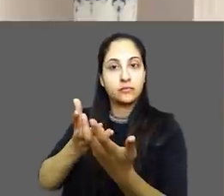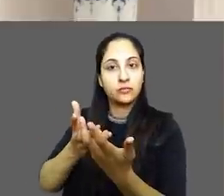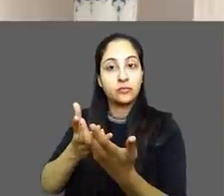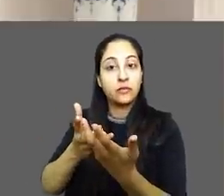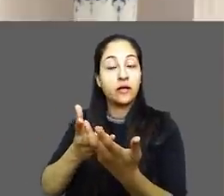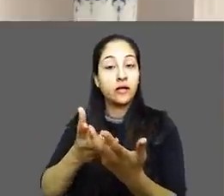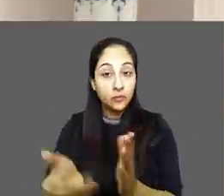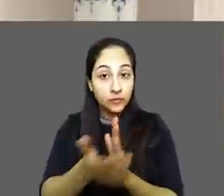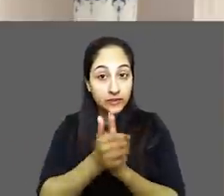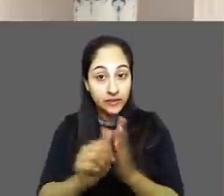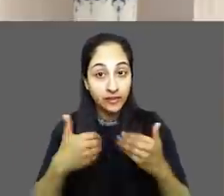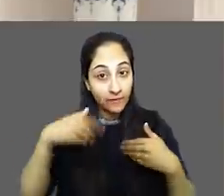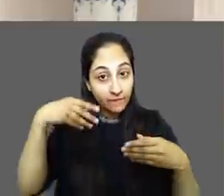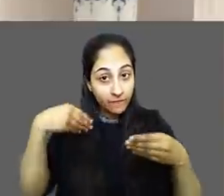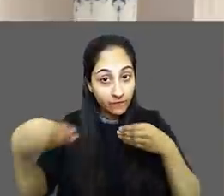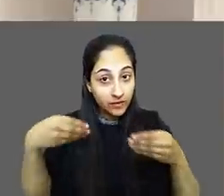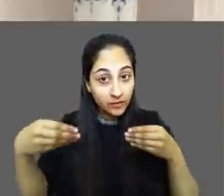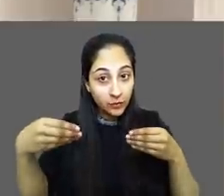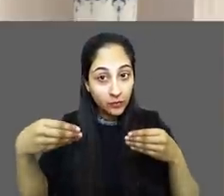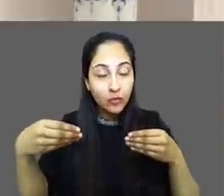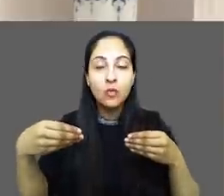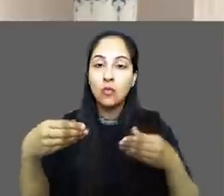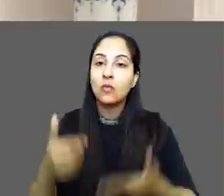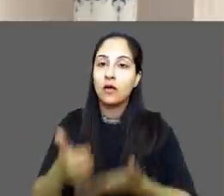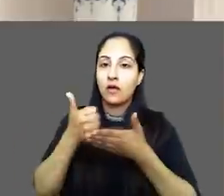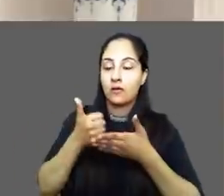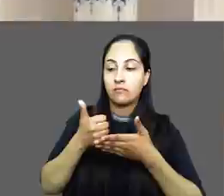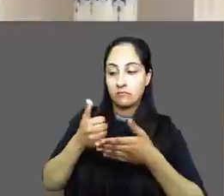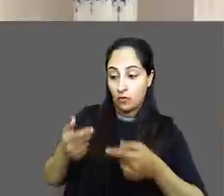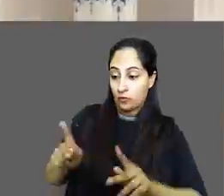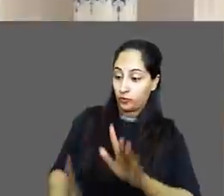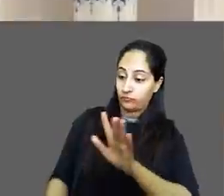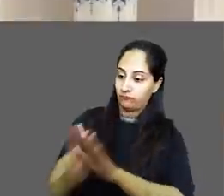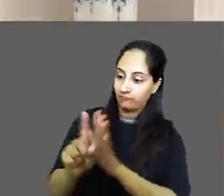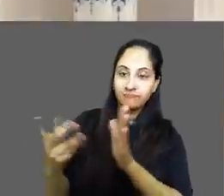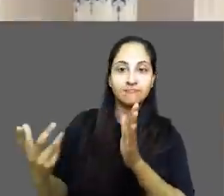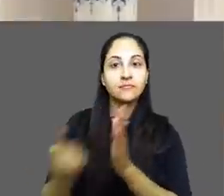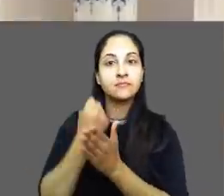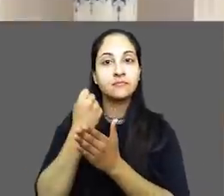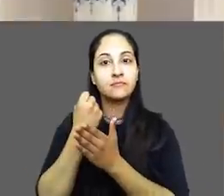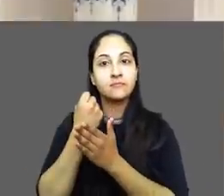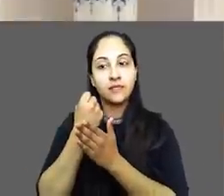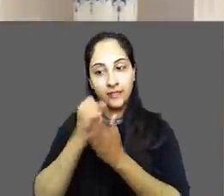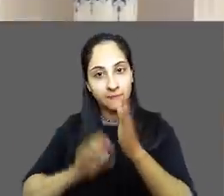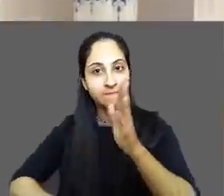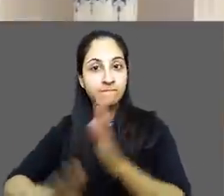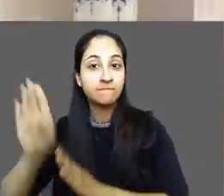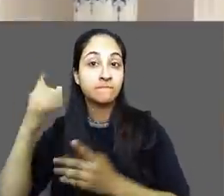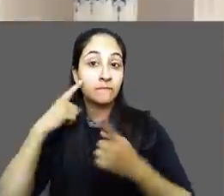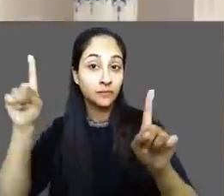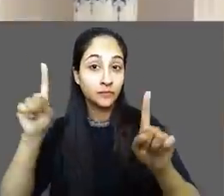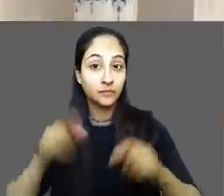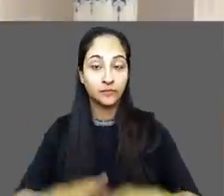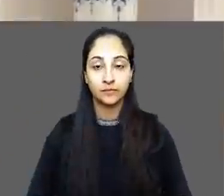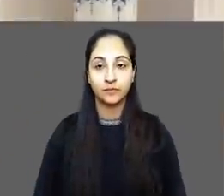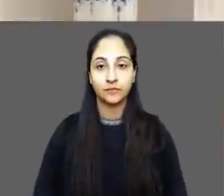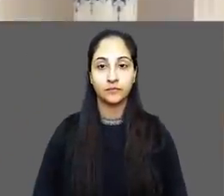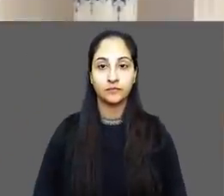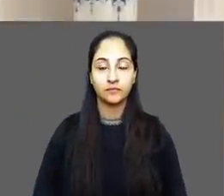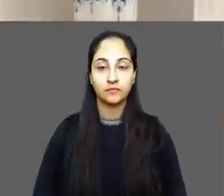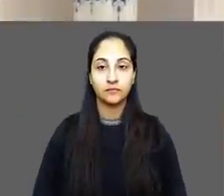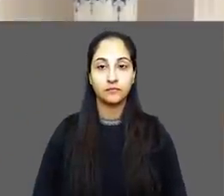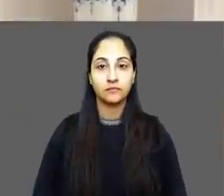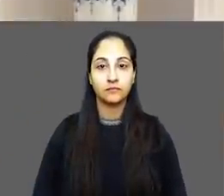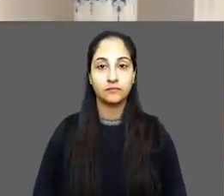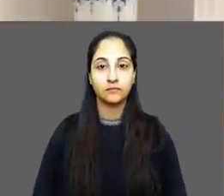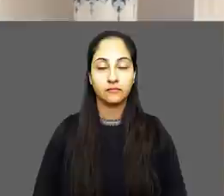think opportunities will be available to those who are deliberate and who take action. We need to position our